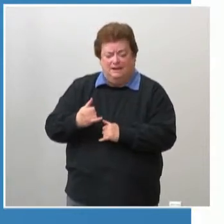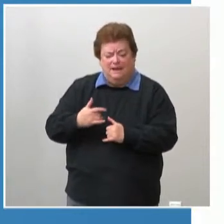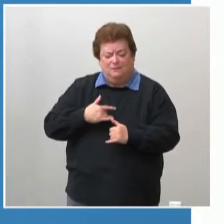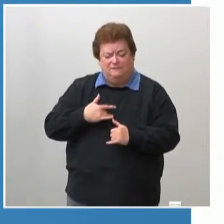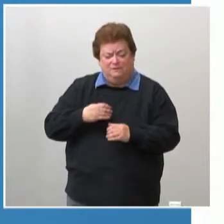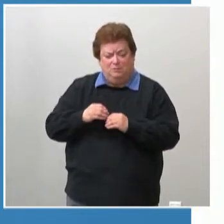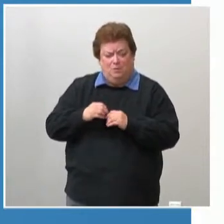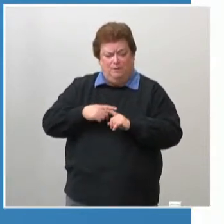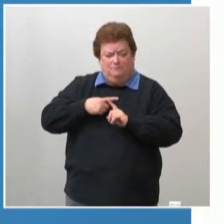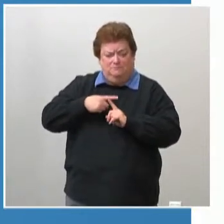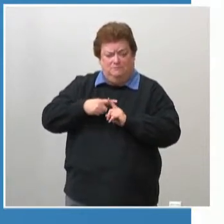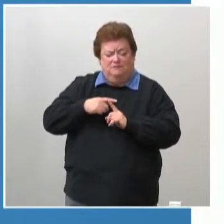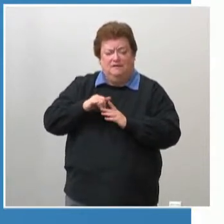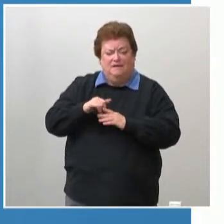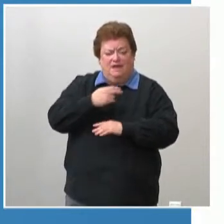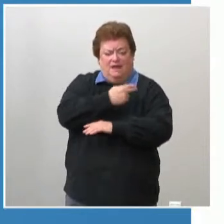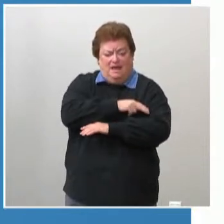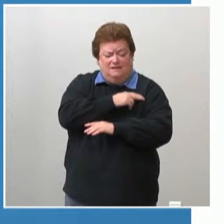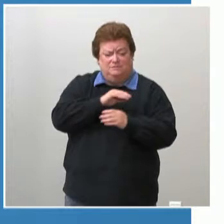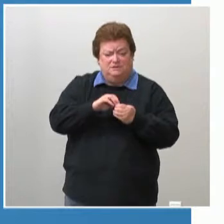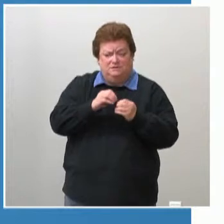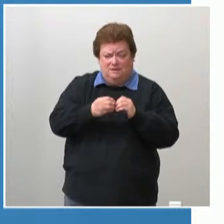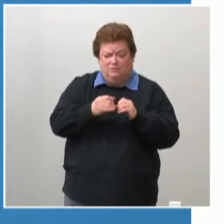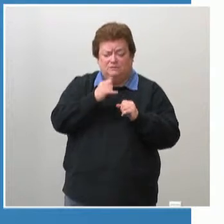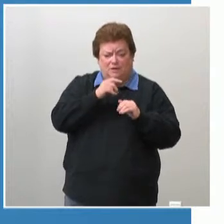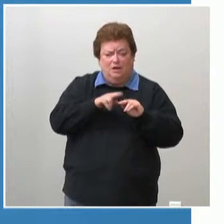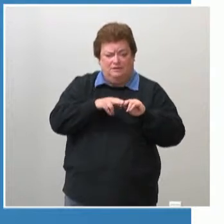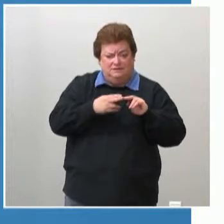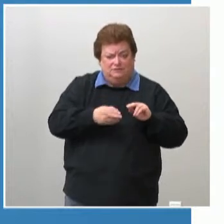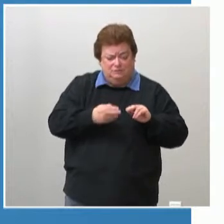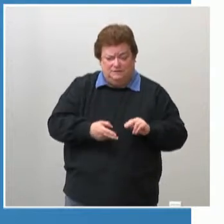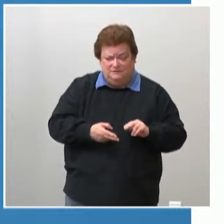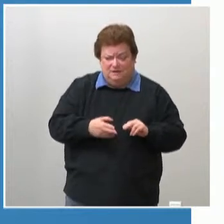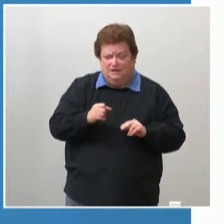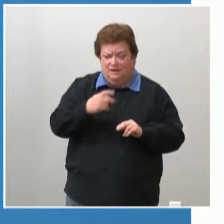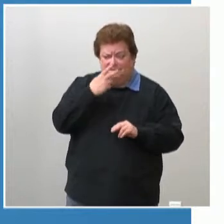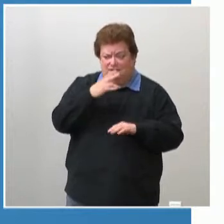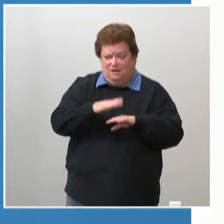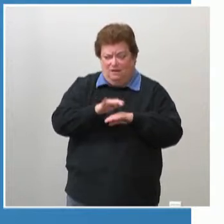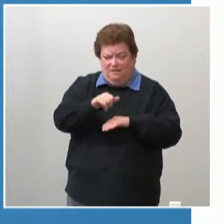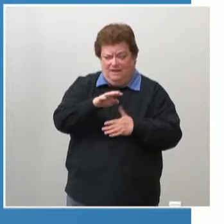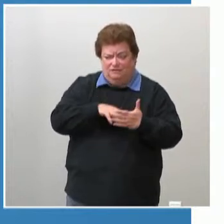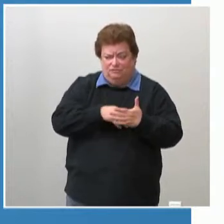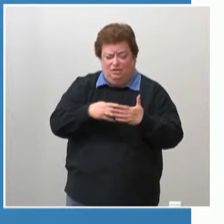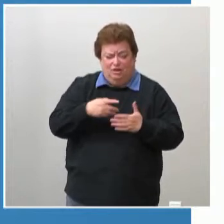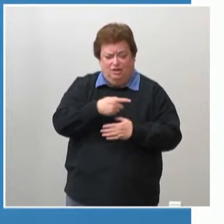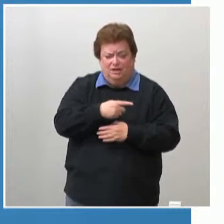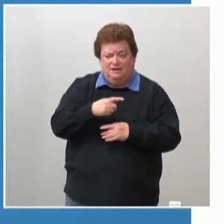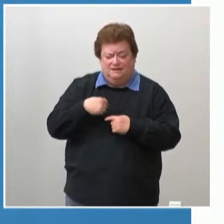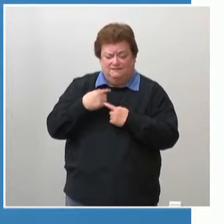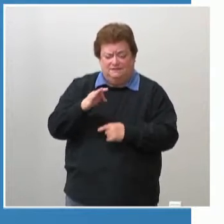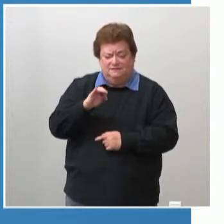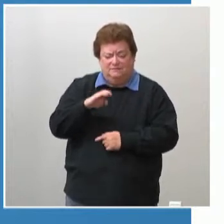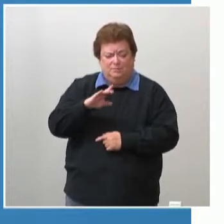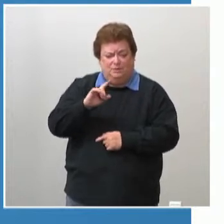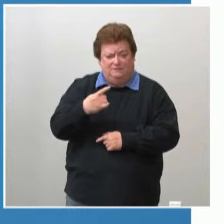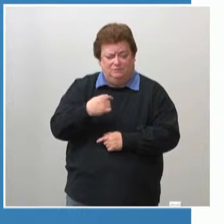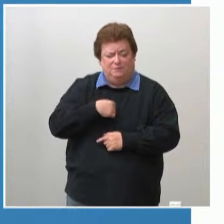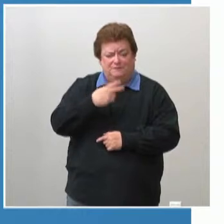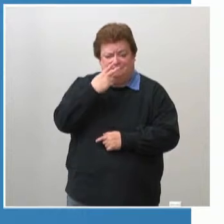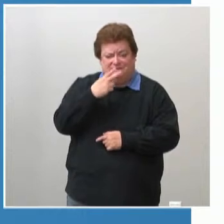that hospitalizations have decreased significantly. As you can see on this chart, since February 1st, we've